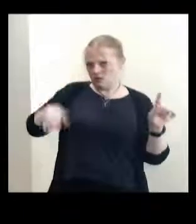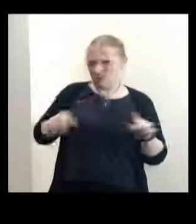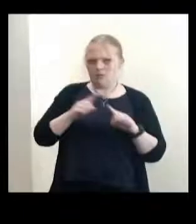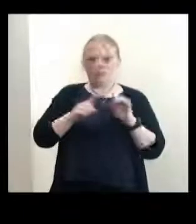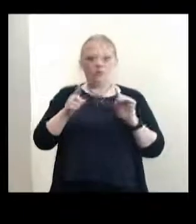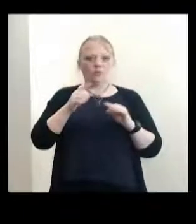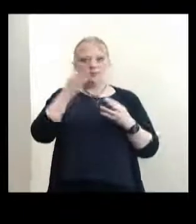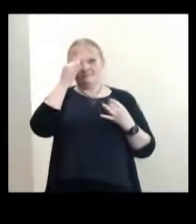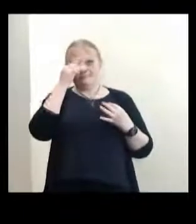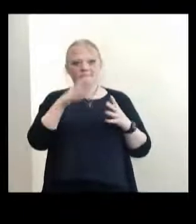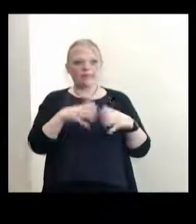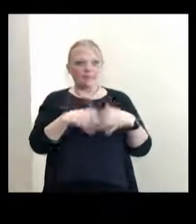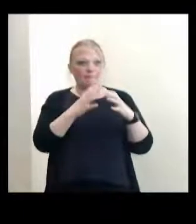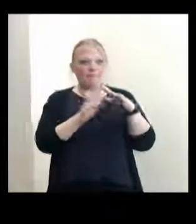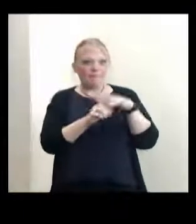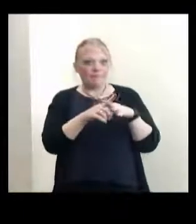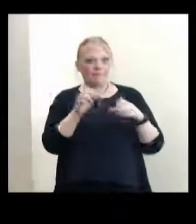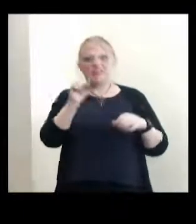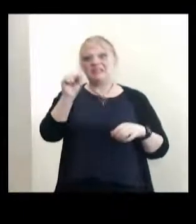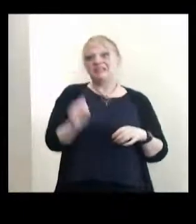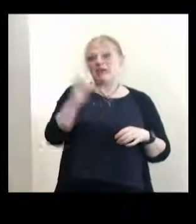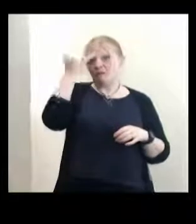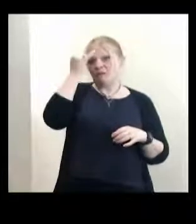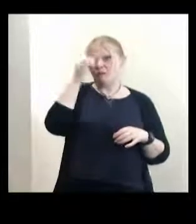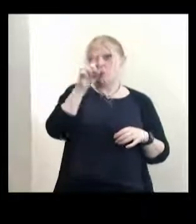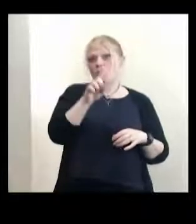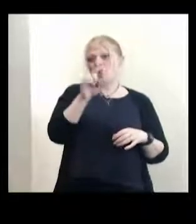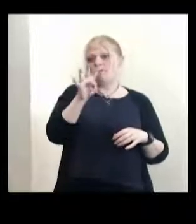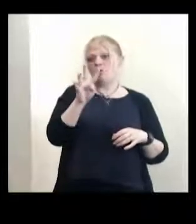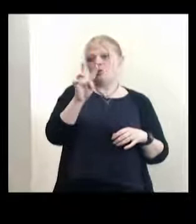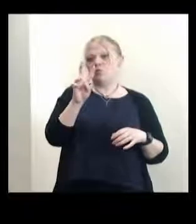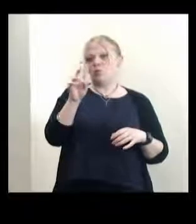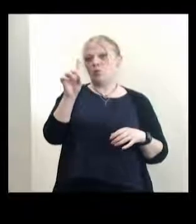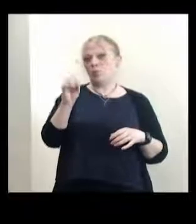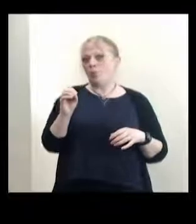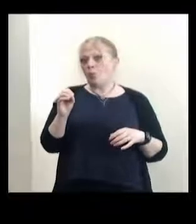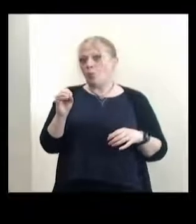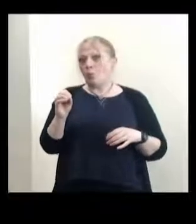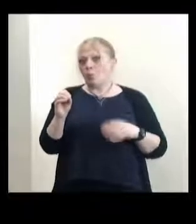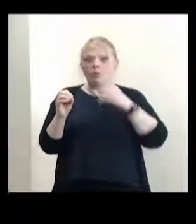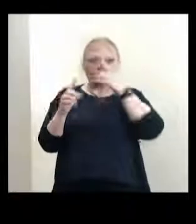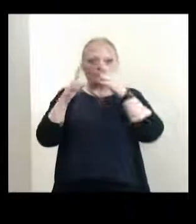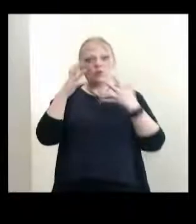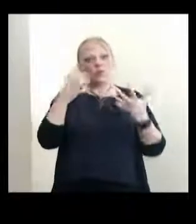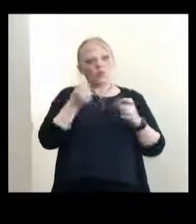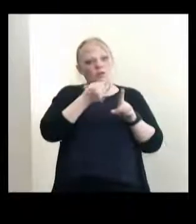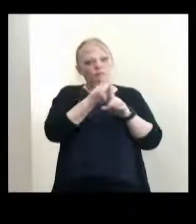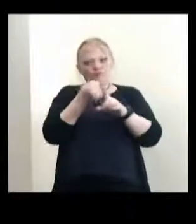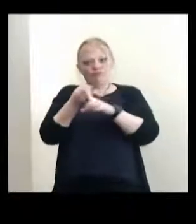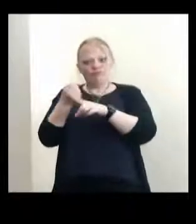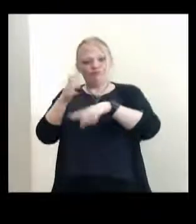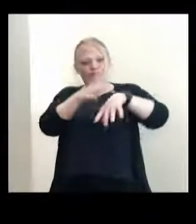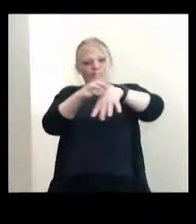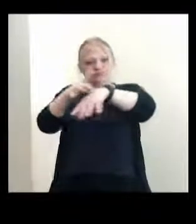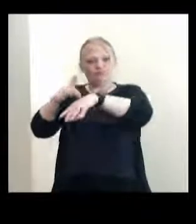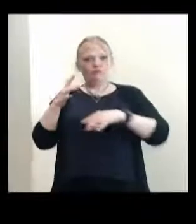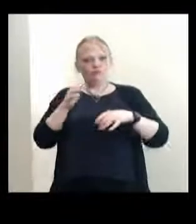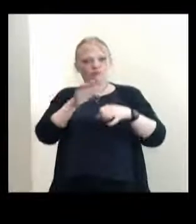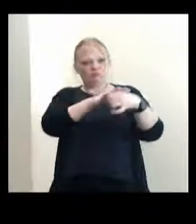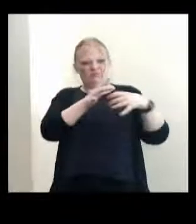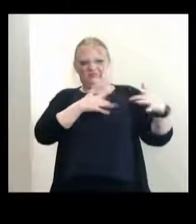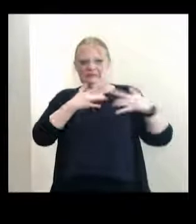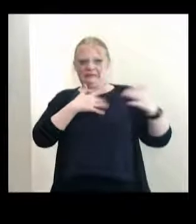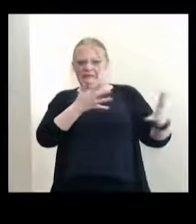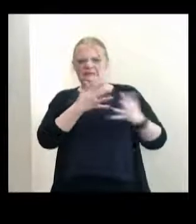clinic, doing a pop-up clinic in the South Buffalo 14210 zip code because we want to hit these areas of concern. And it's just